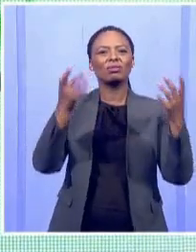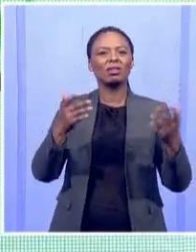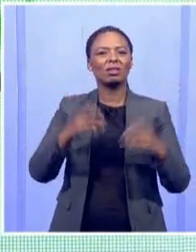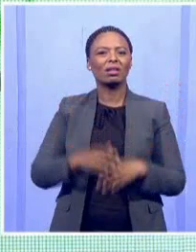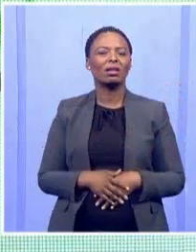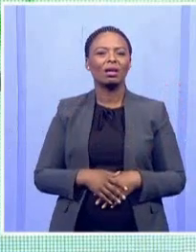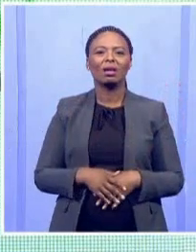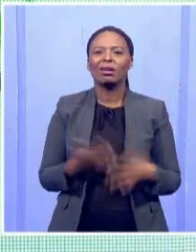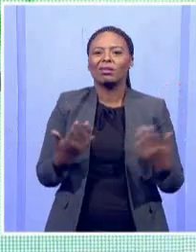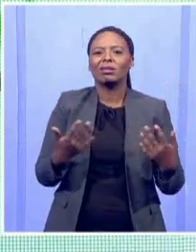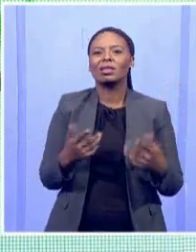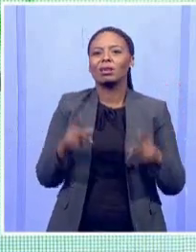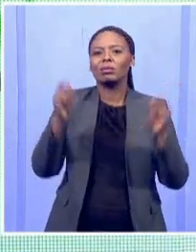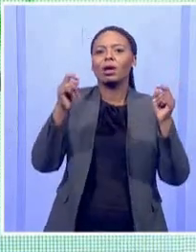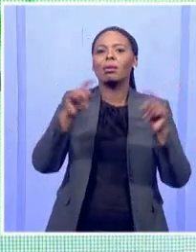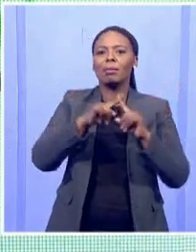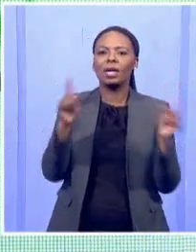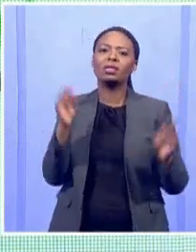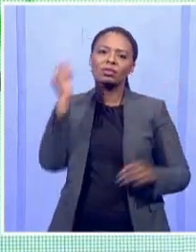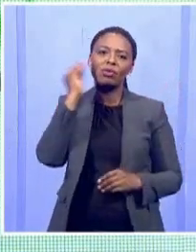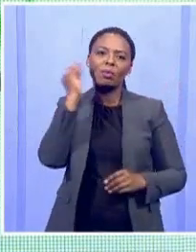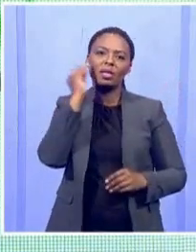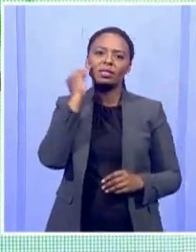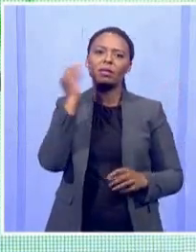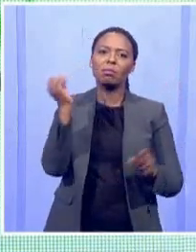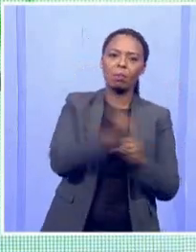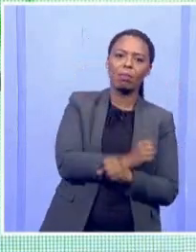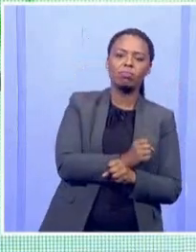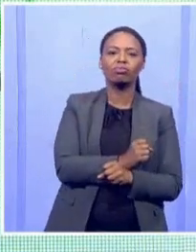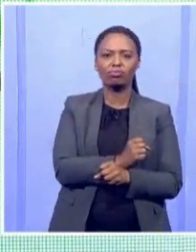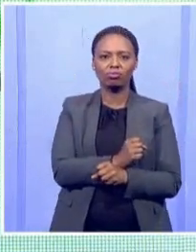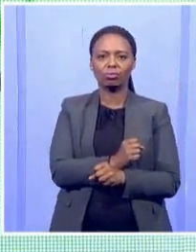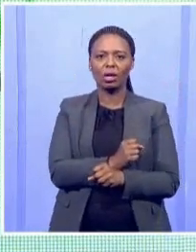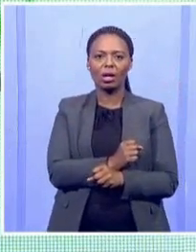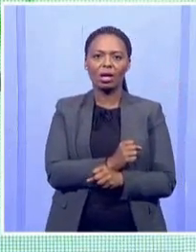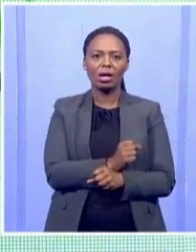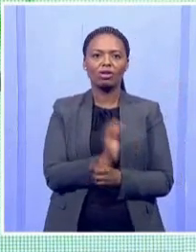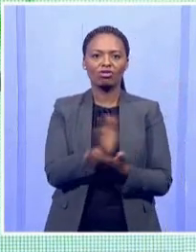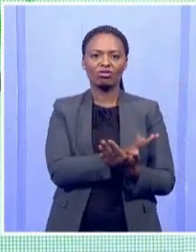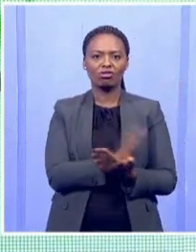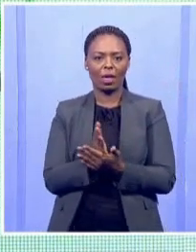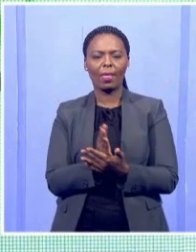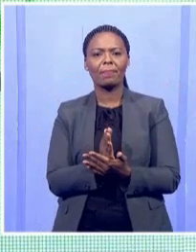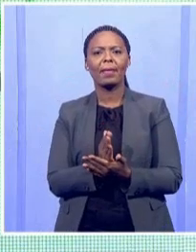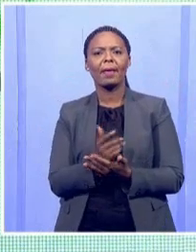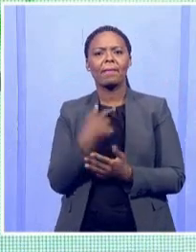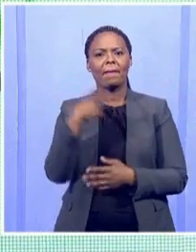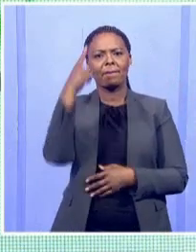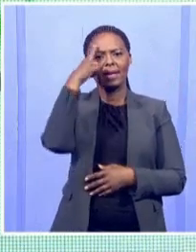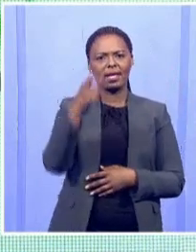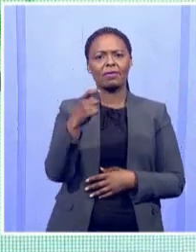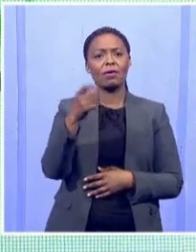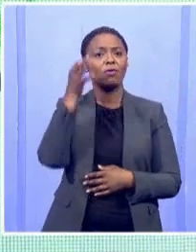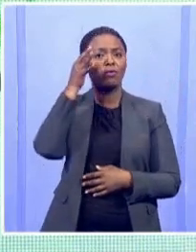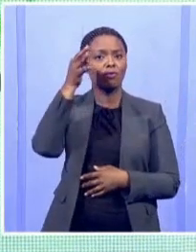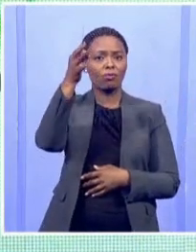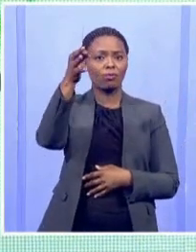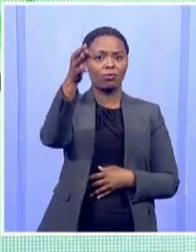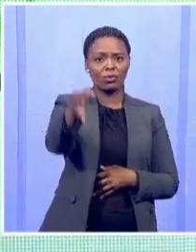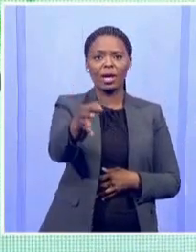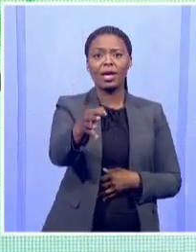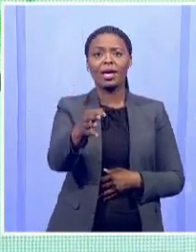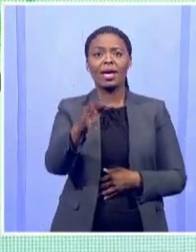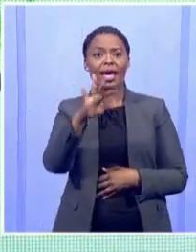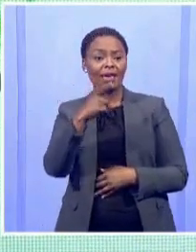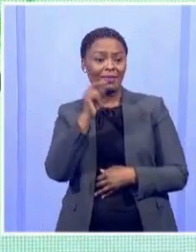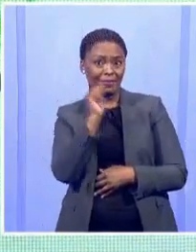you'll be able to share the same information. And I believe going forward, if we are successful, it